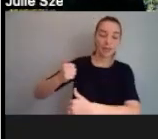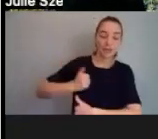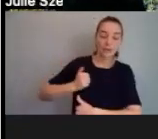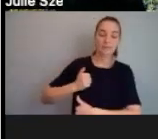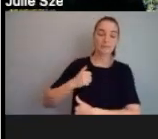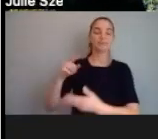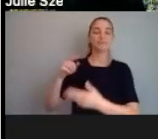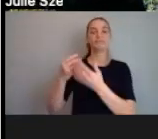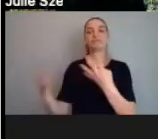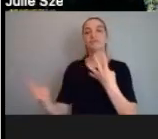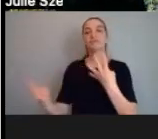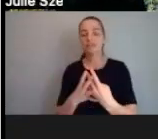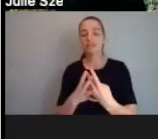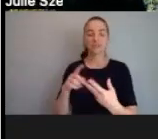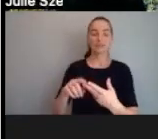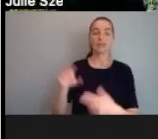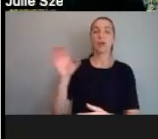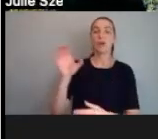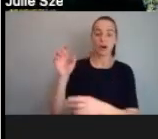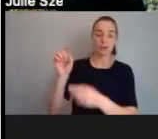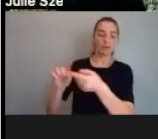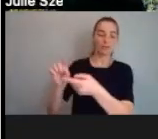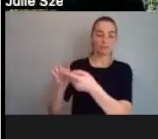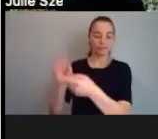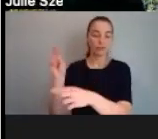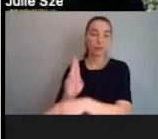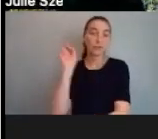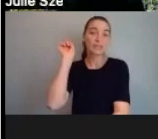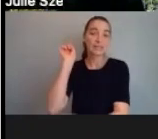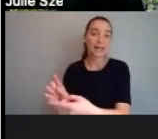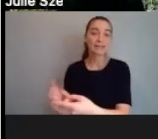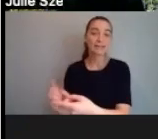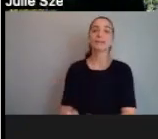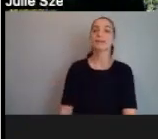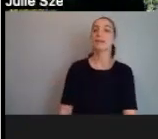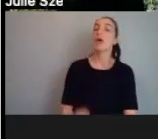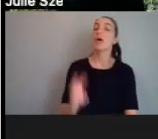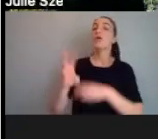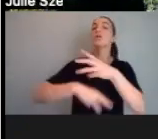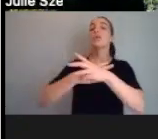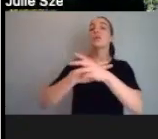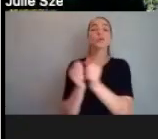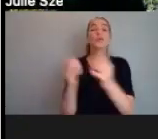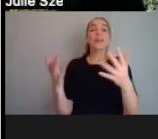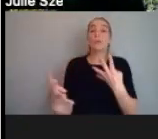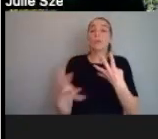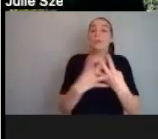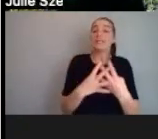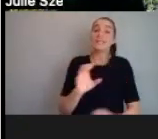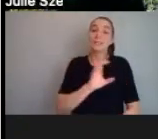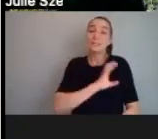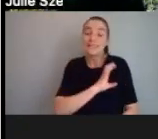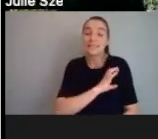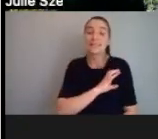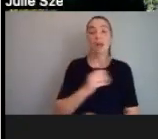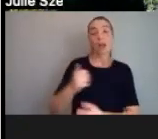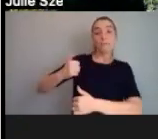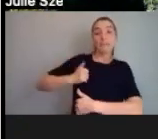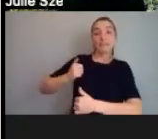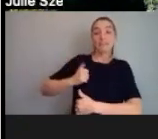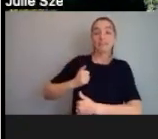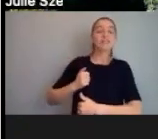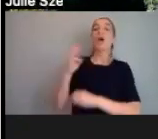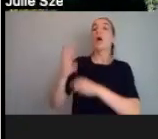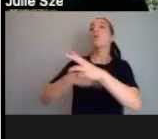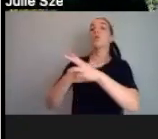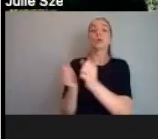abolitionist and decolonial frameworks. Decarceration, world without prisons and prince, policing demilitarization, a world without war